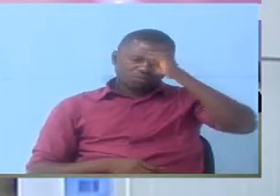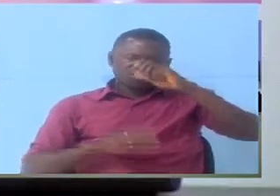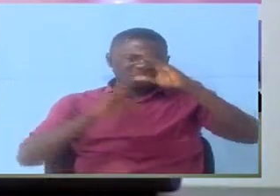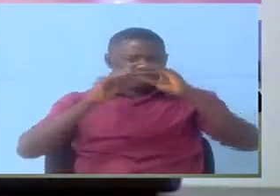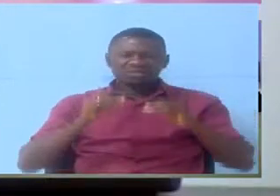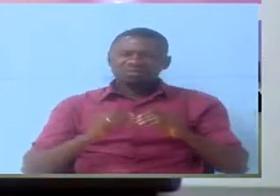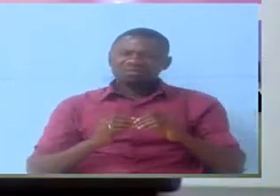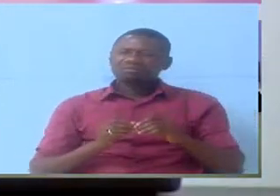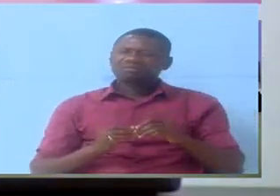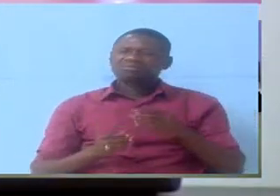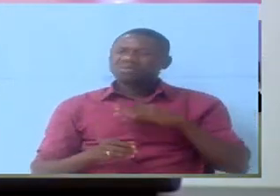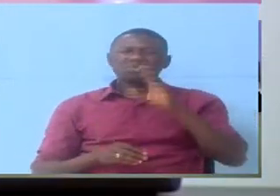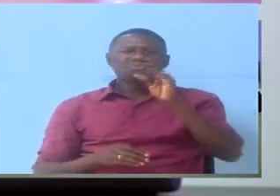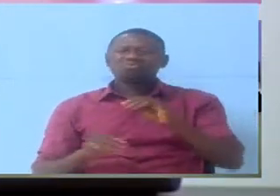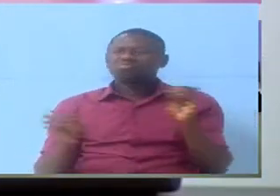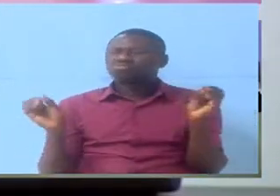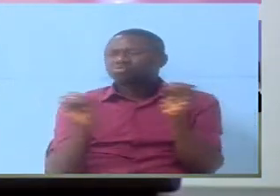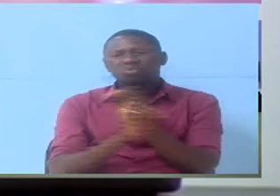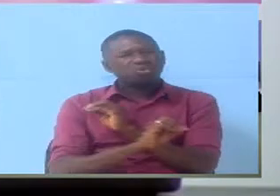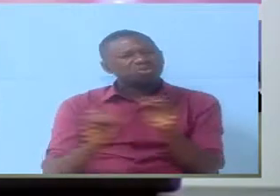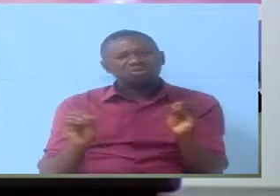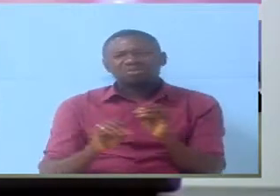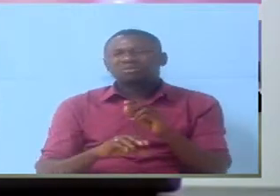But when you return to Kairaba,